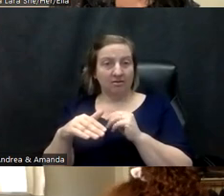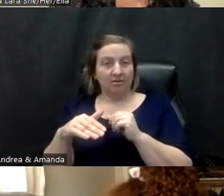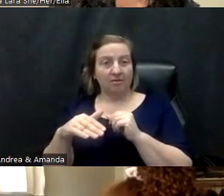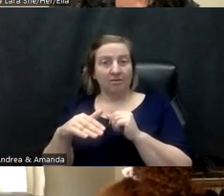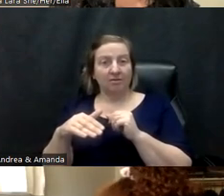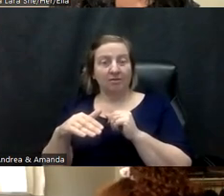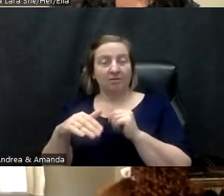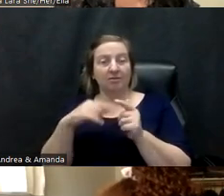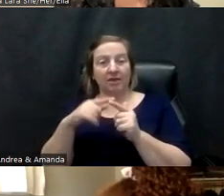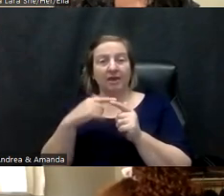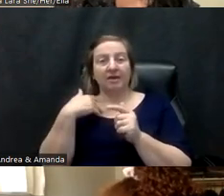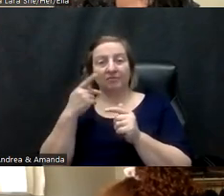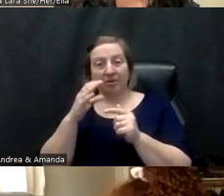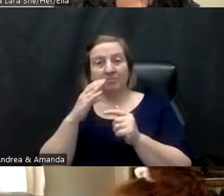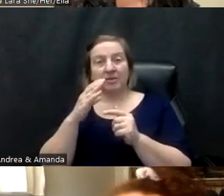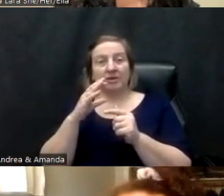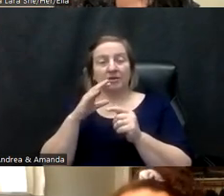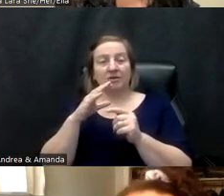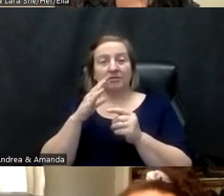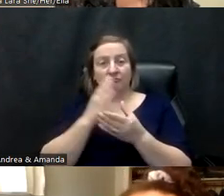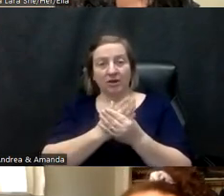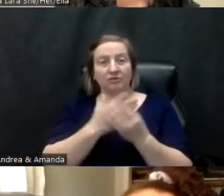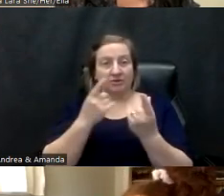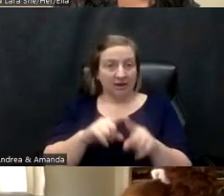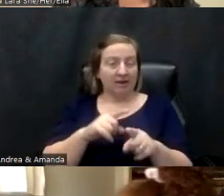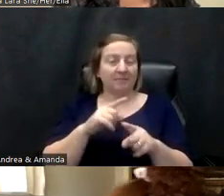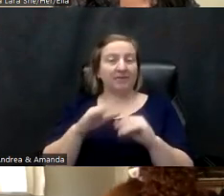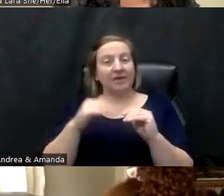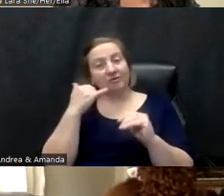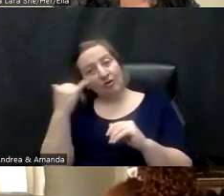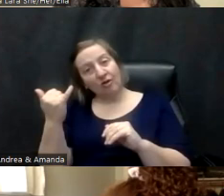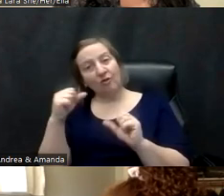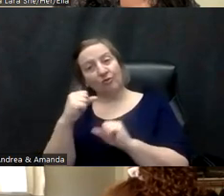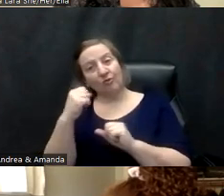Once again, that way we have a public record of it, as opposed to you calling on the phone or cold calling.